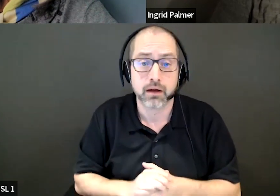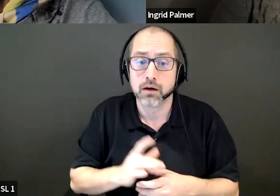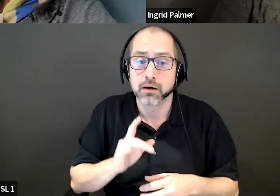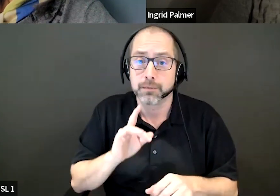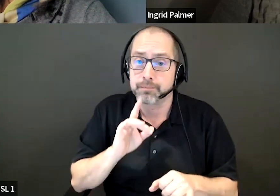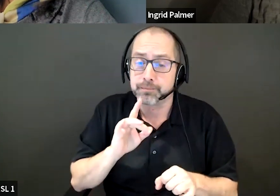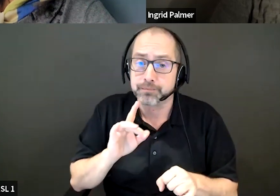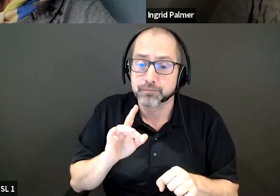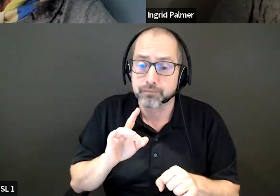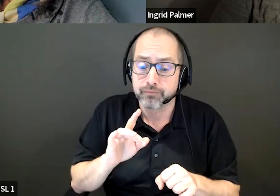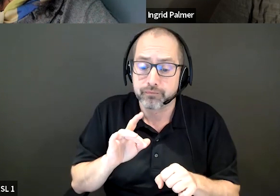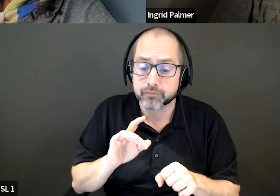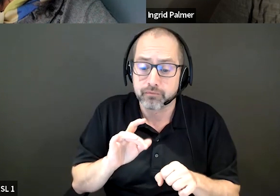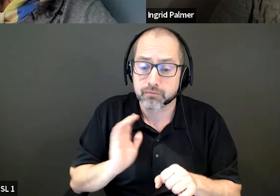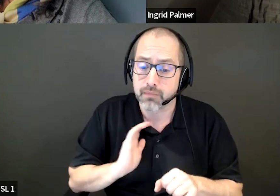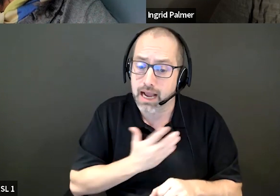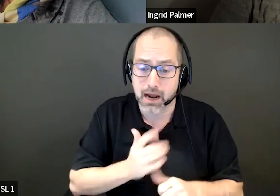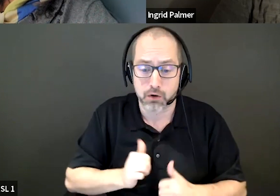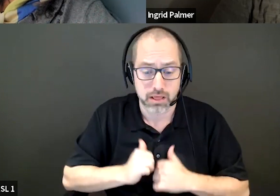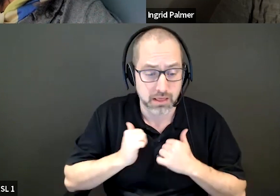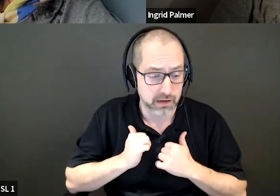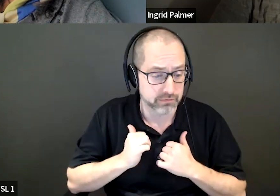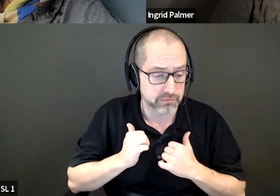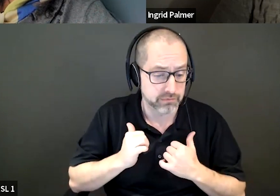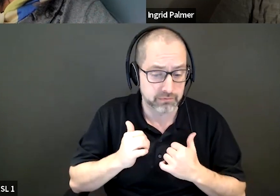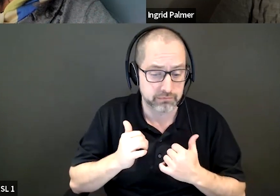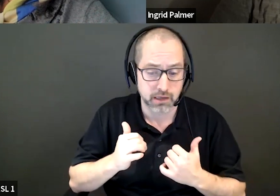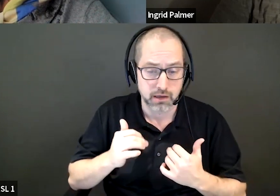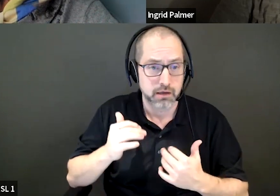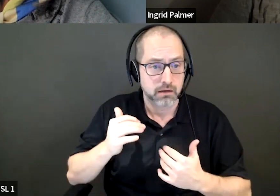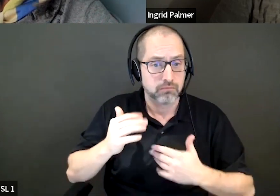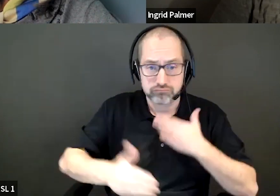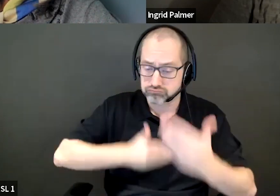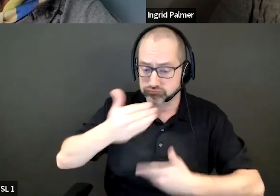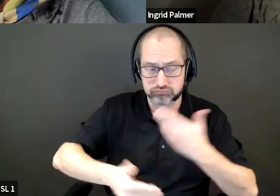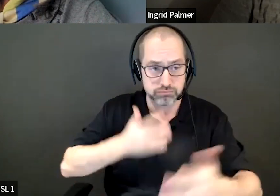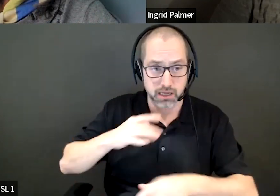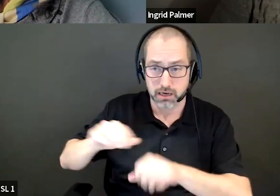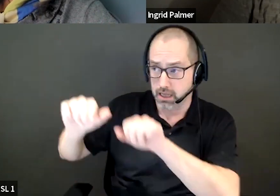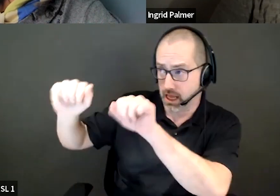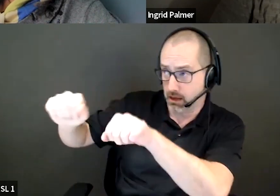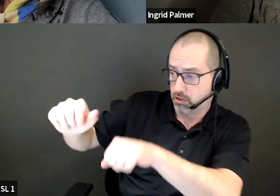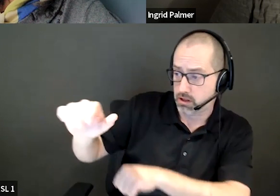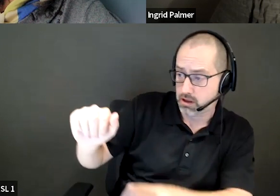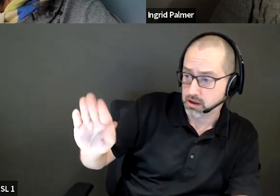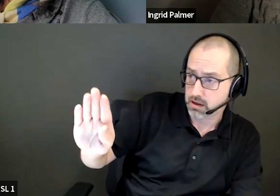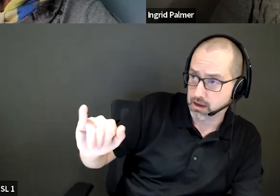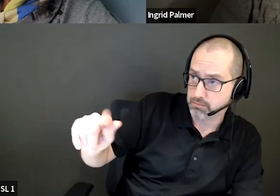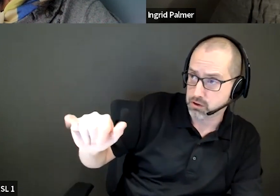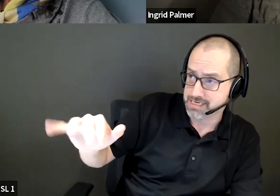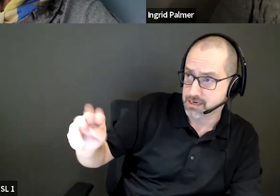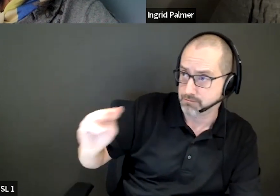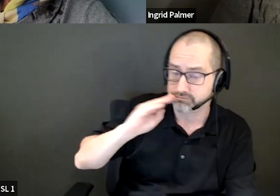no area of our lives that ableism doesn't touch. And Heather, it's really incredible